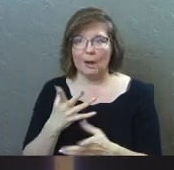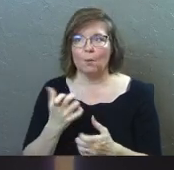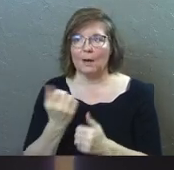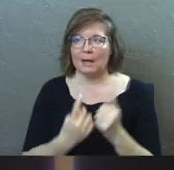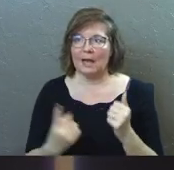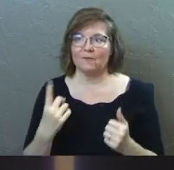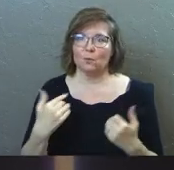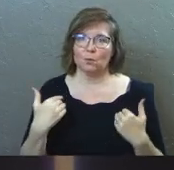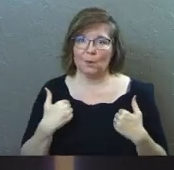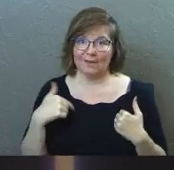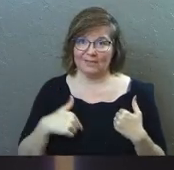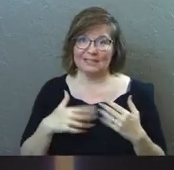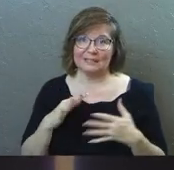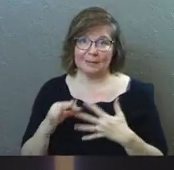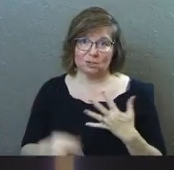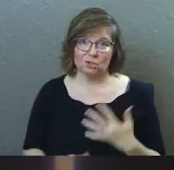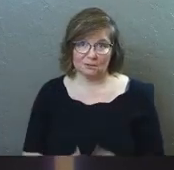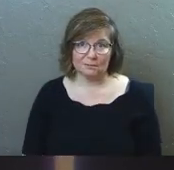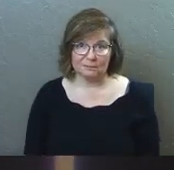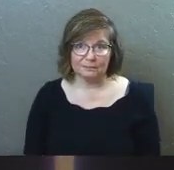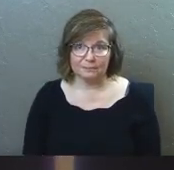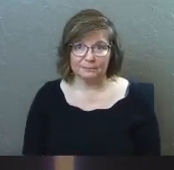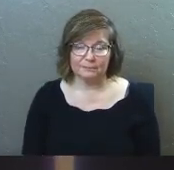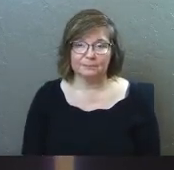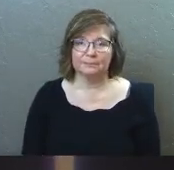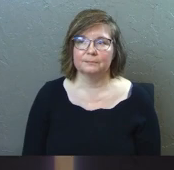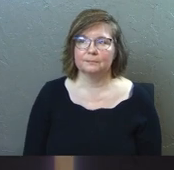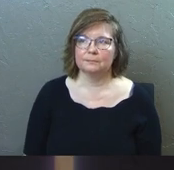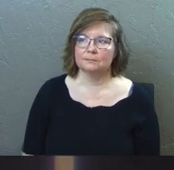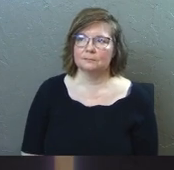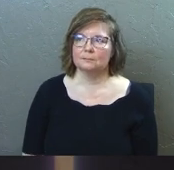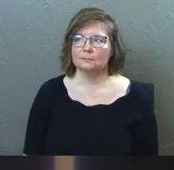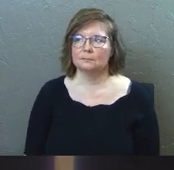I want everybody to have this option.